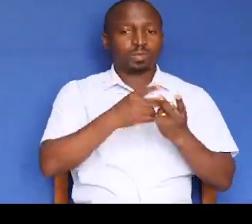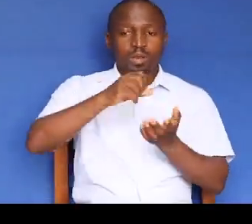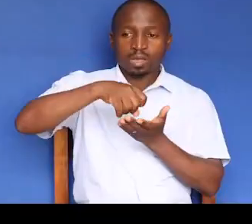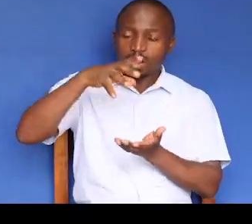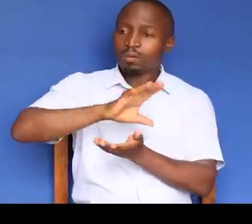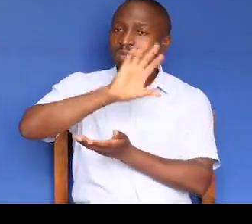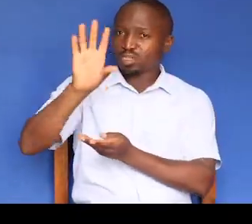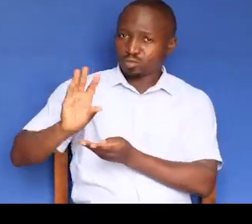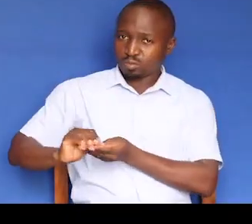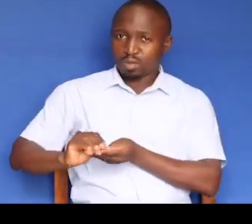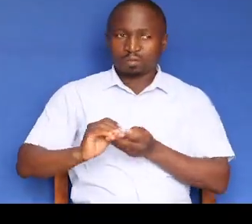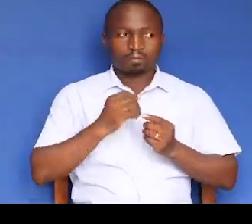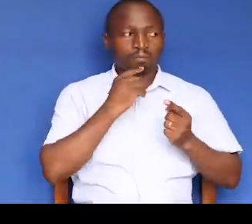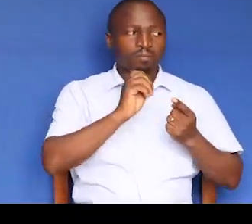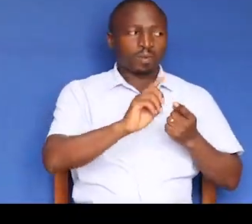to total cost,